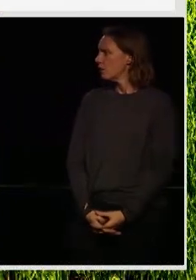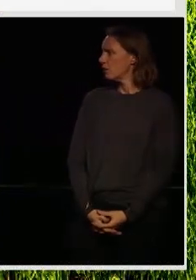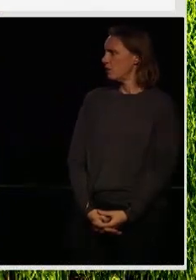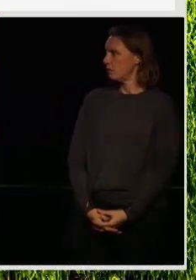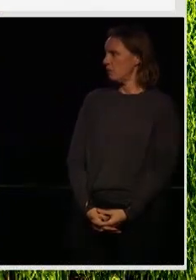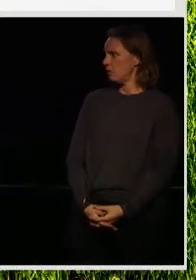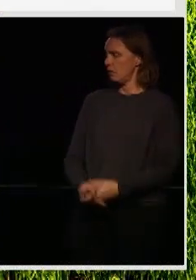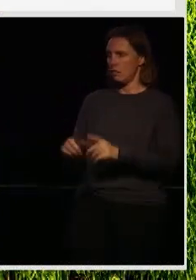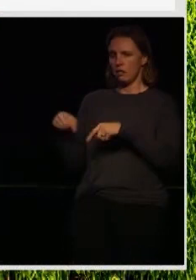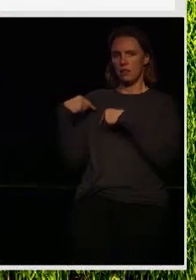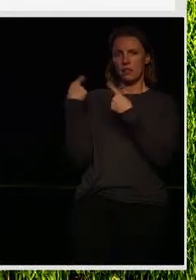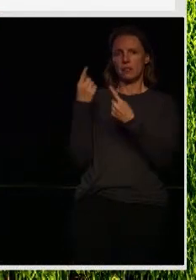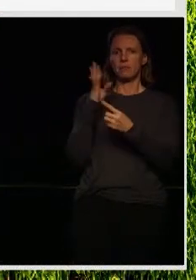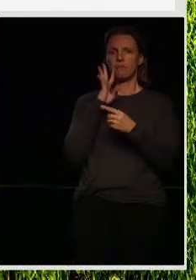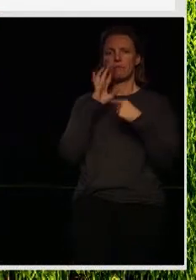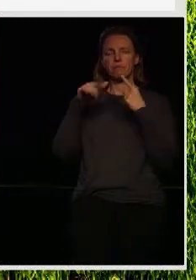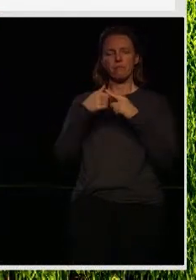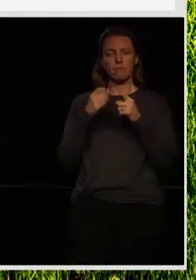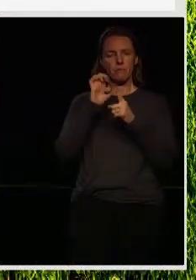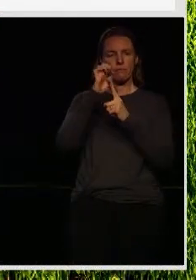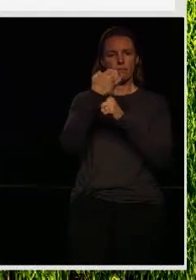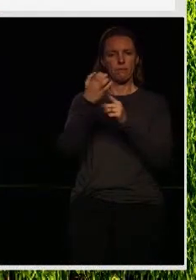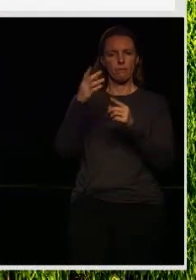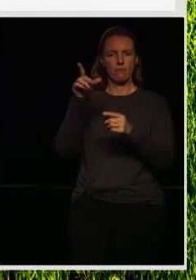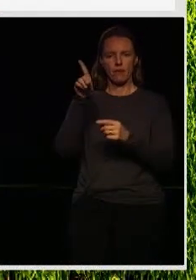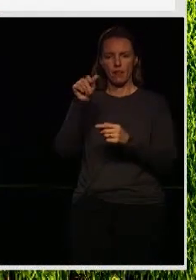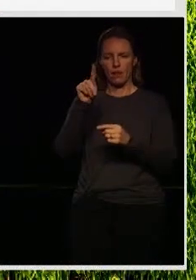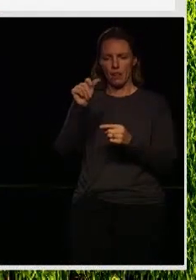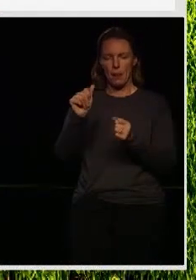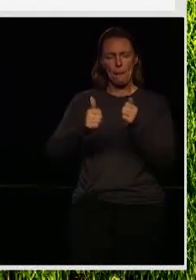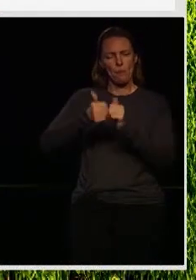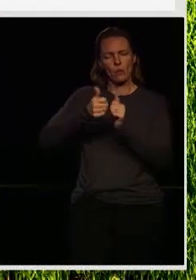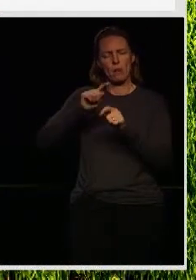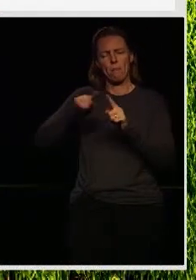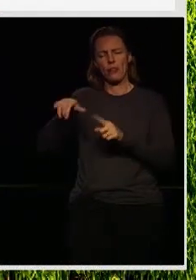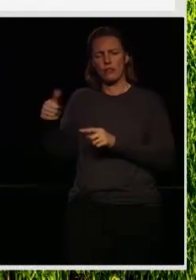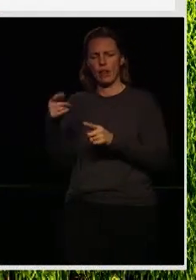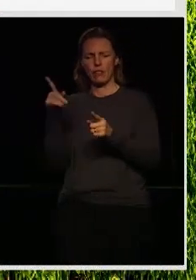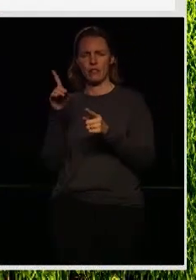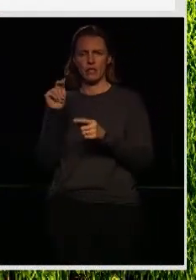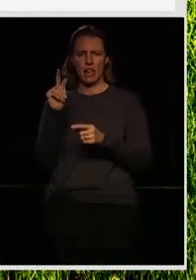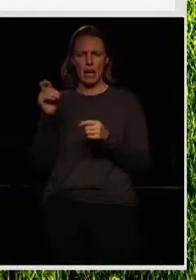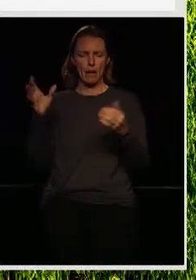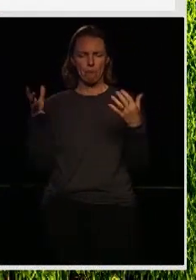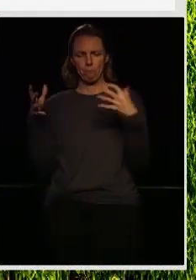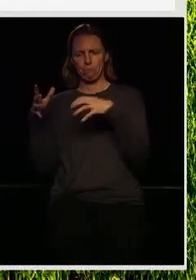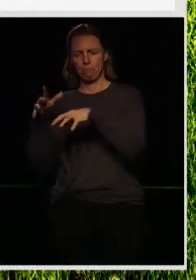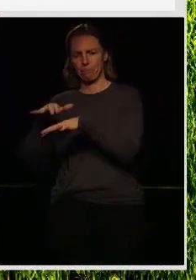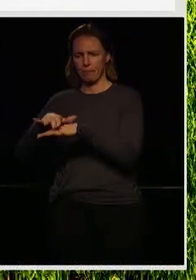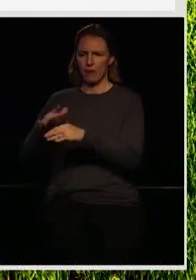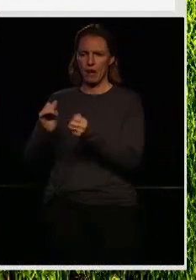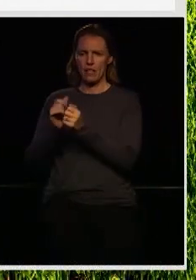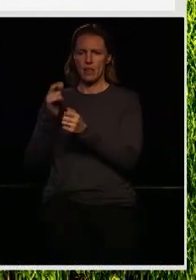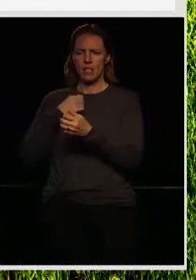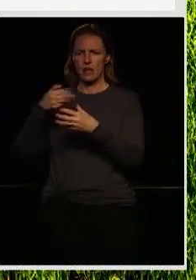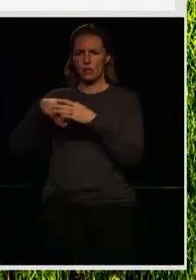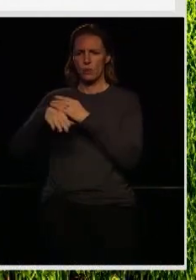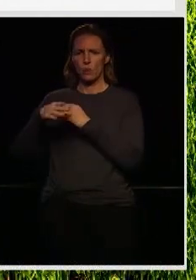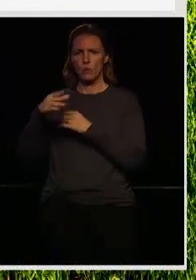So far, we've been talking about environmental data mostly, but there are other data pools that go into the Grape.ag